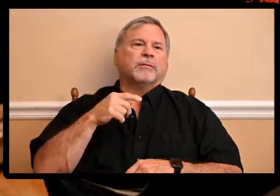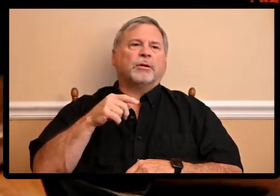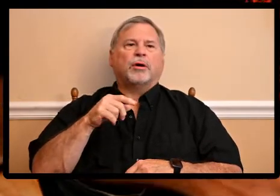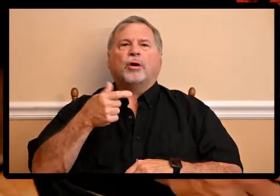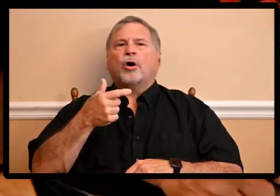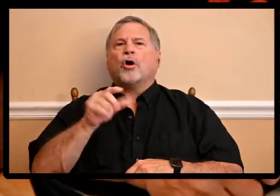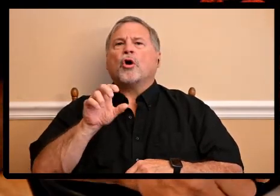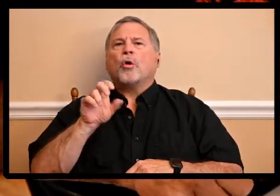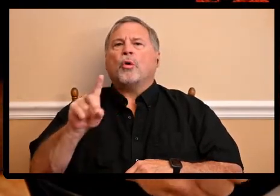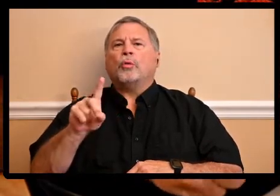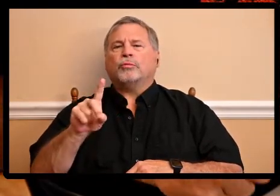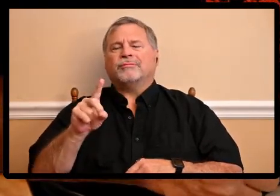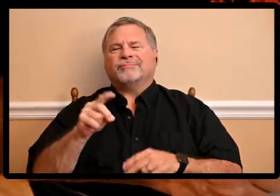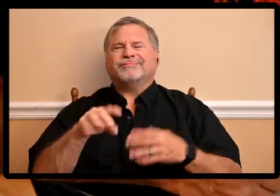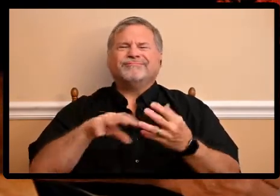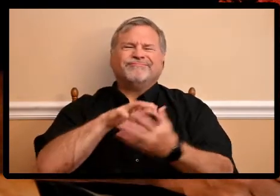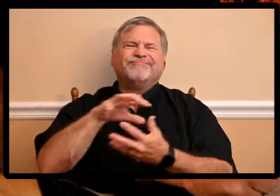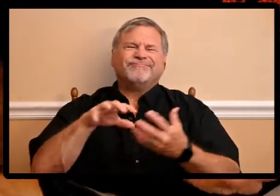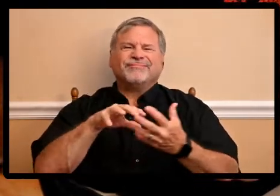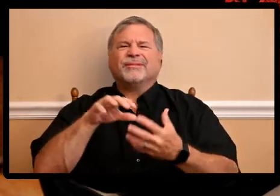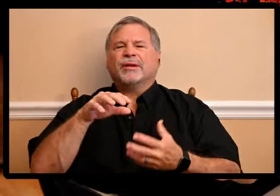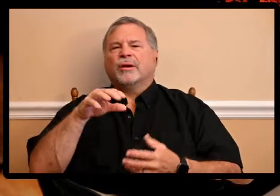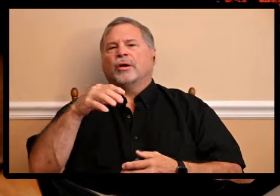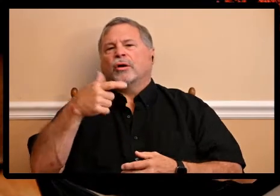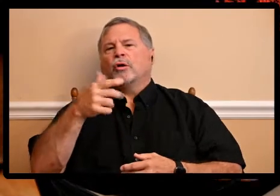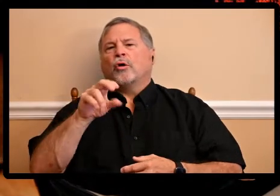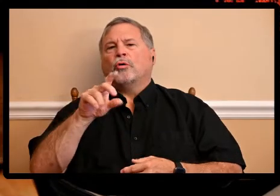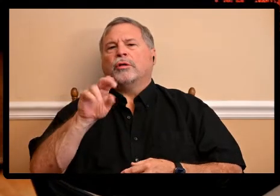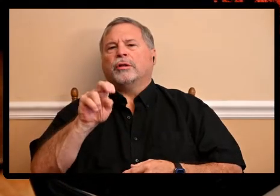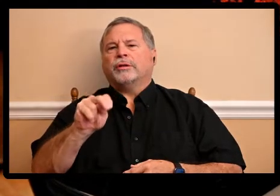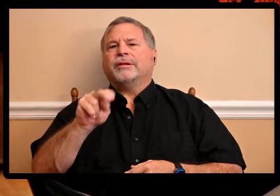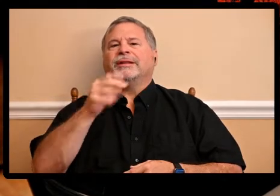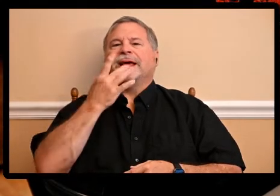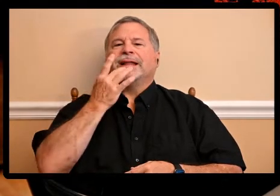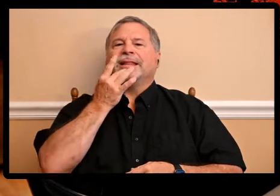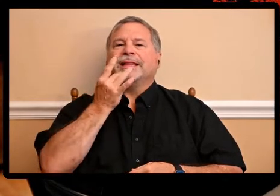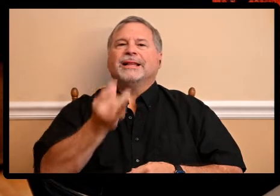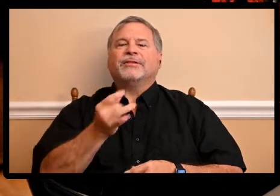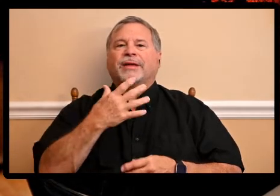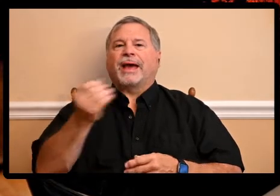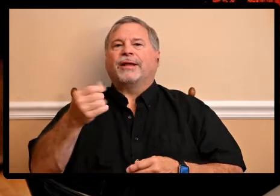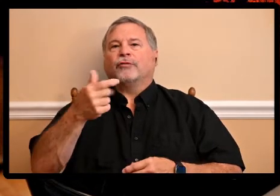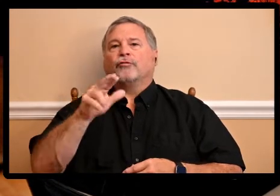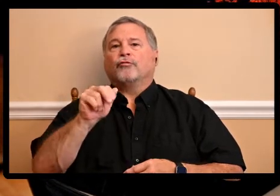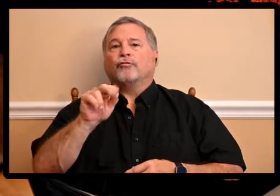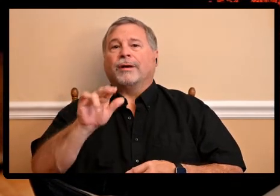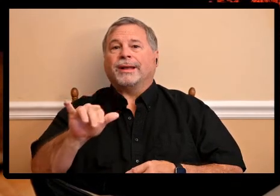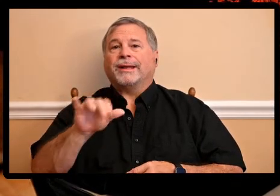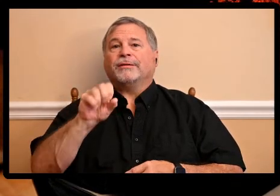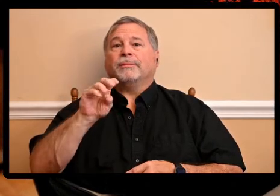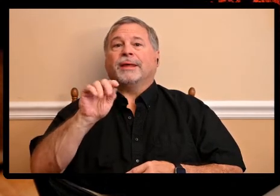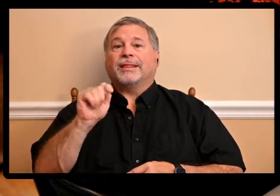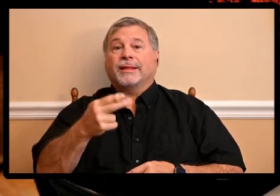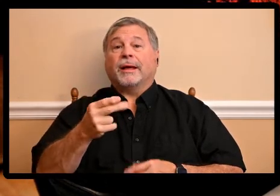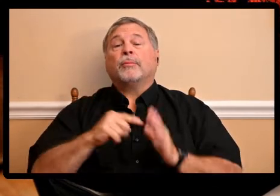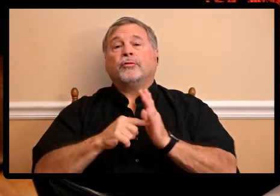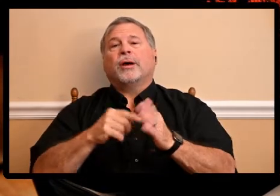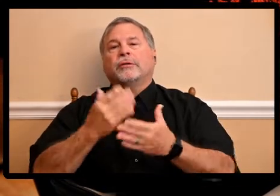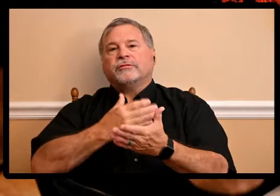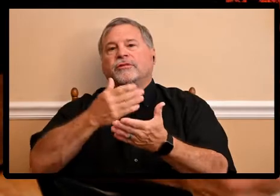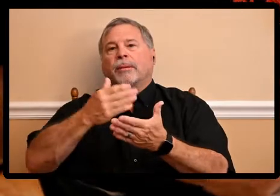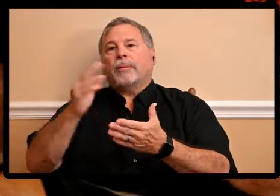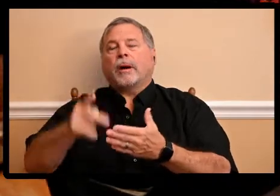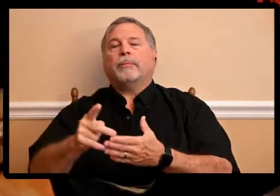a Golden Delicious and a Granny Smith. Now, I'm going to show you how to chop them up. You're going to take them and peel